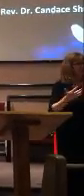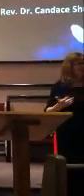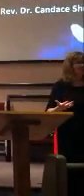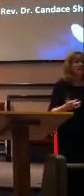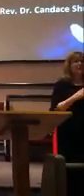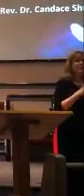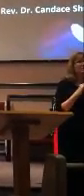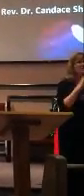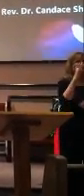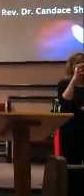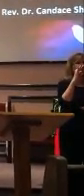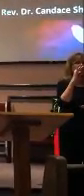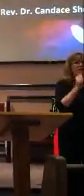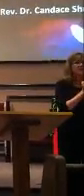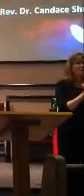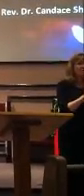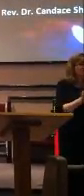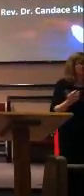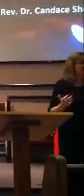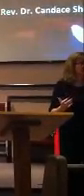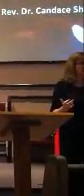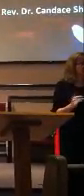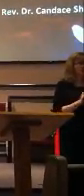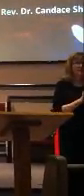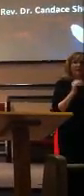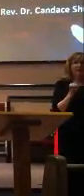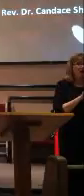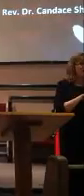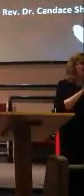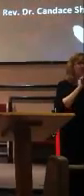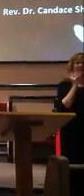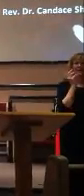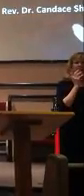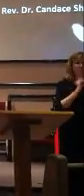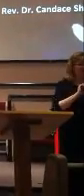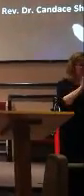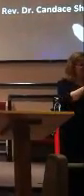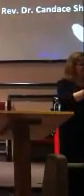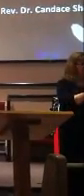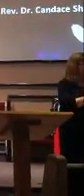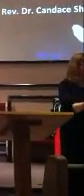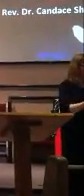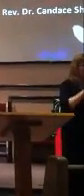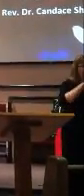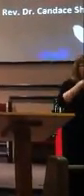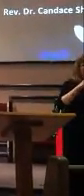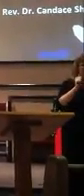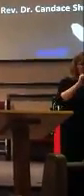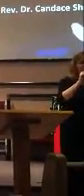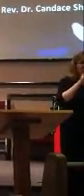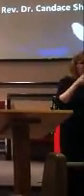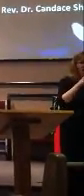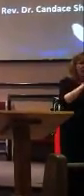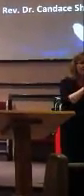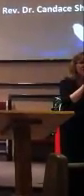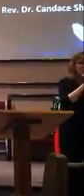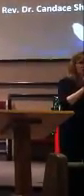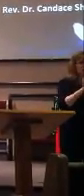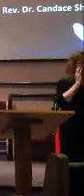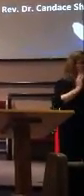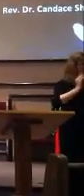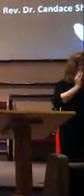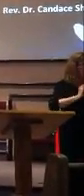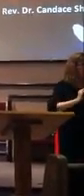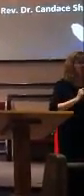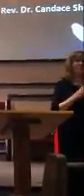in worship, that was just also incredible. And we had different kinds, different forms of worship experience, all